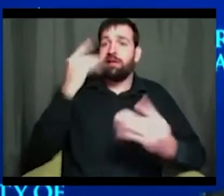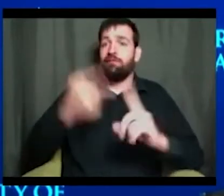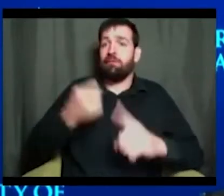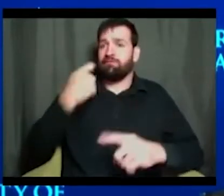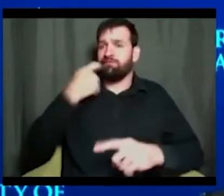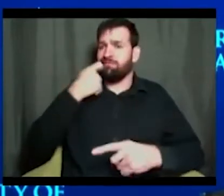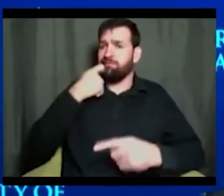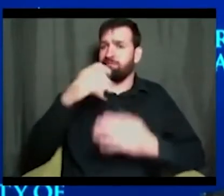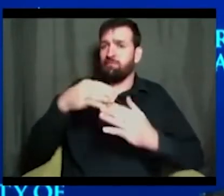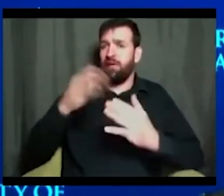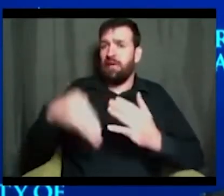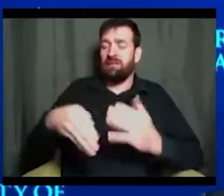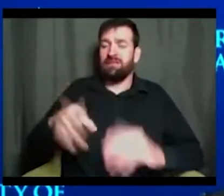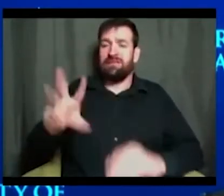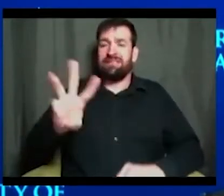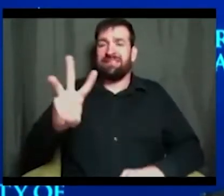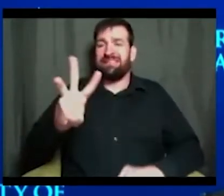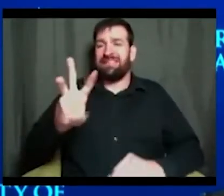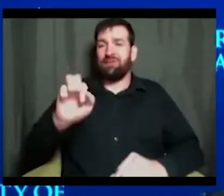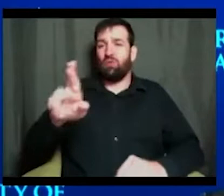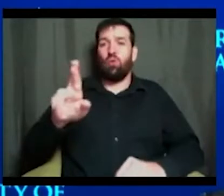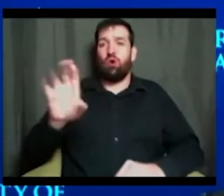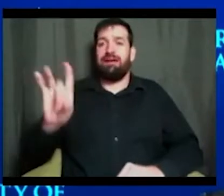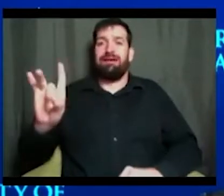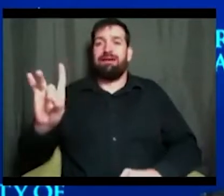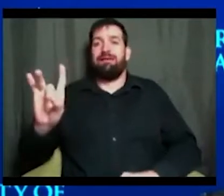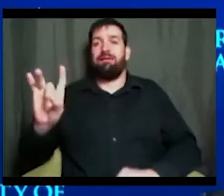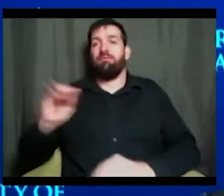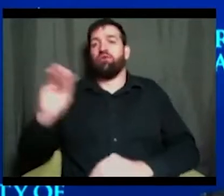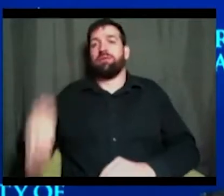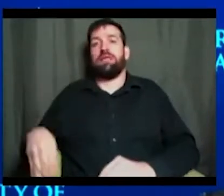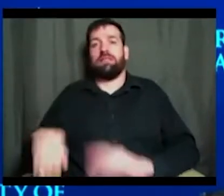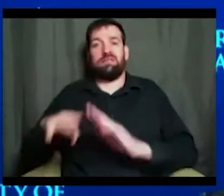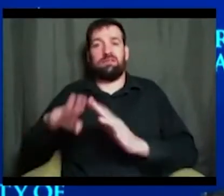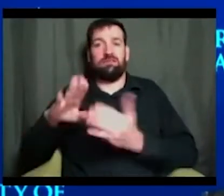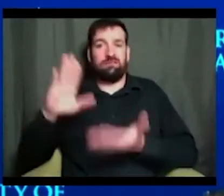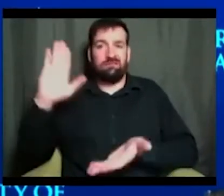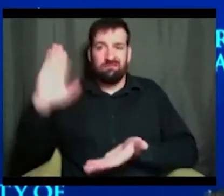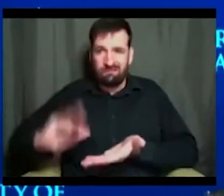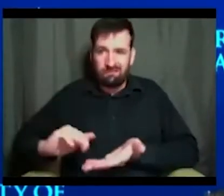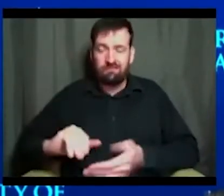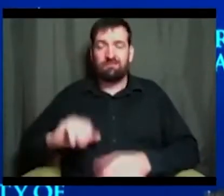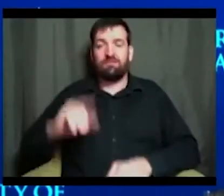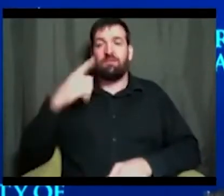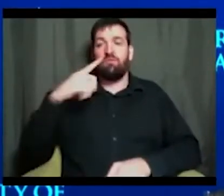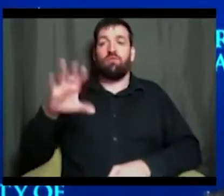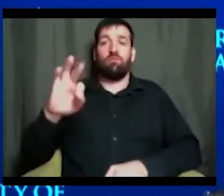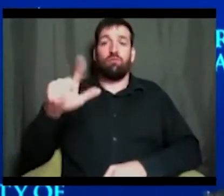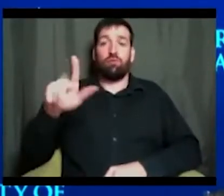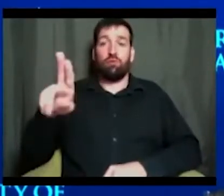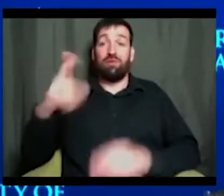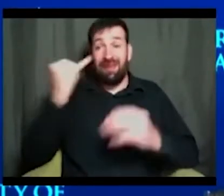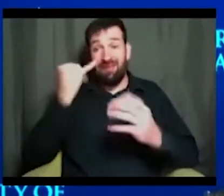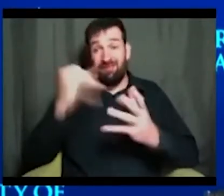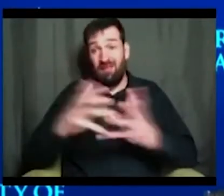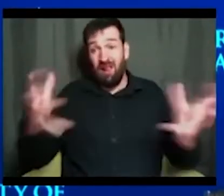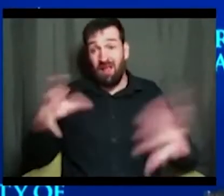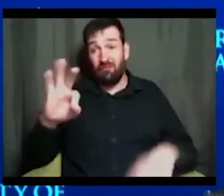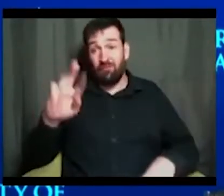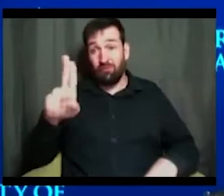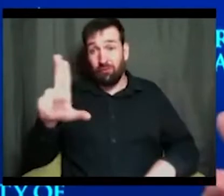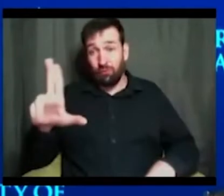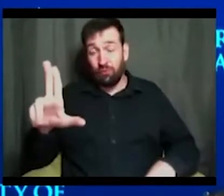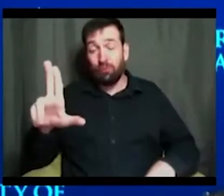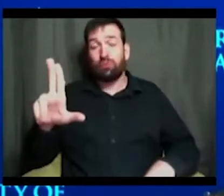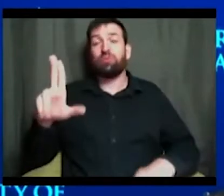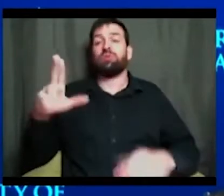or 8% behind where we normally are at this time of year for flu. If we get a lot of flu too, our health systems are going to suffer, and the